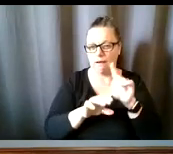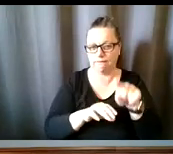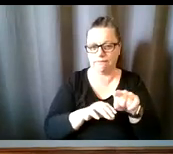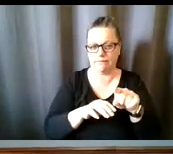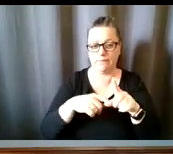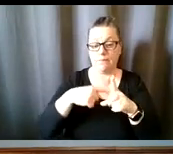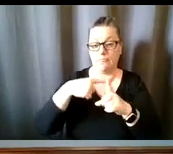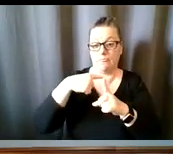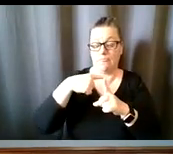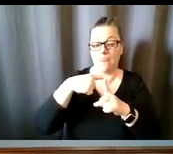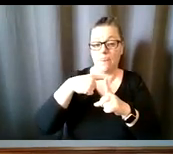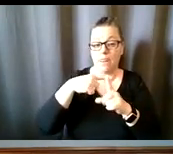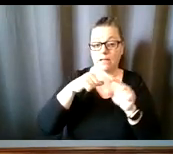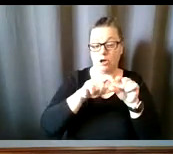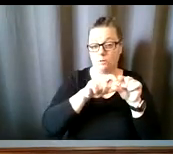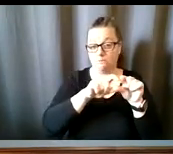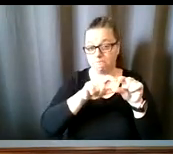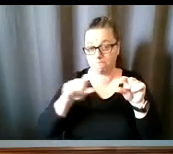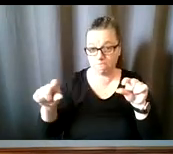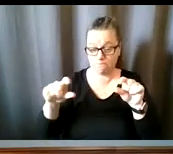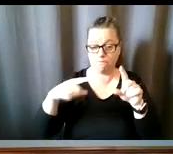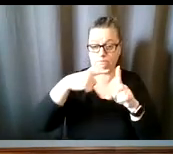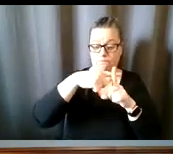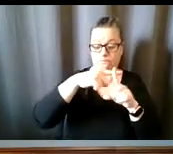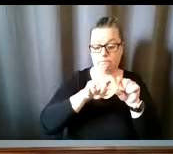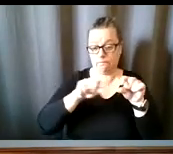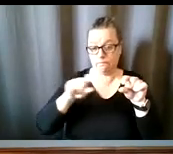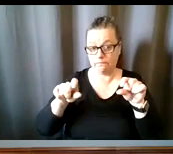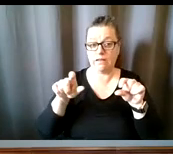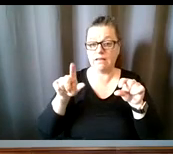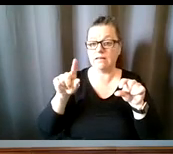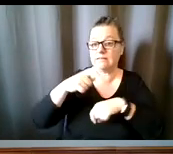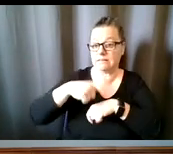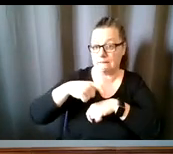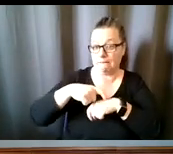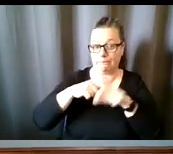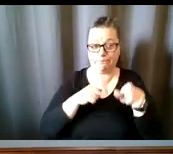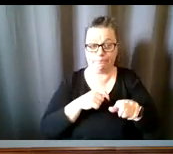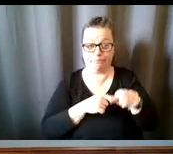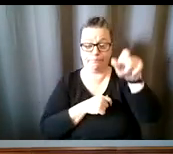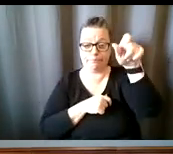x-axis is time as we move along. And on the y-axis, we have two